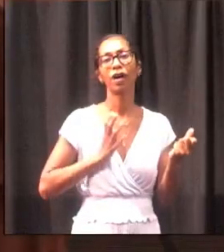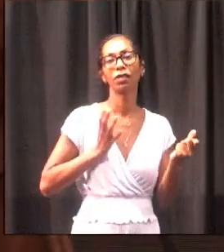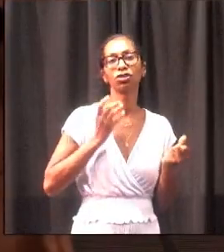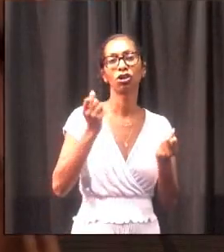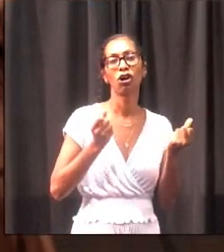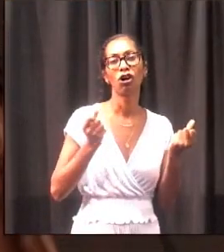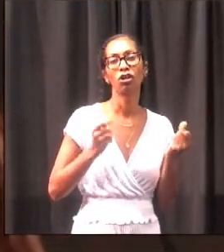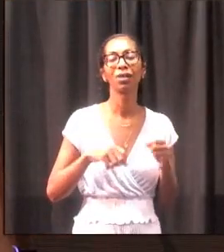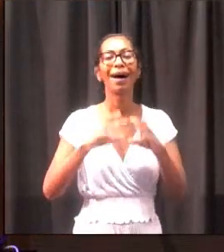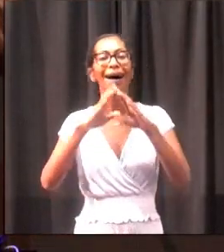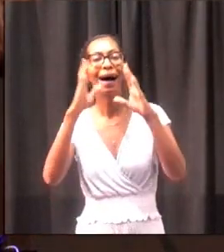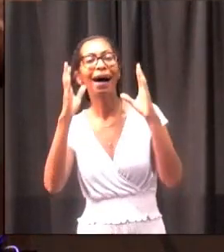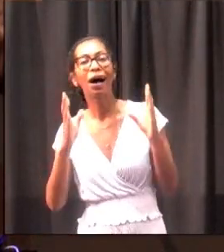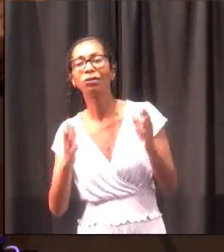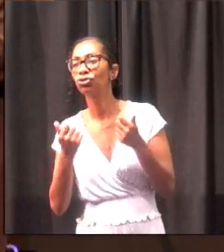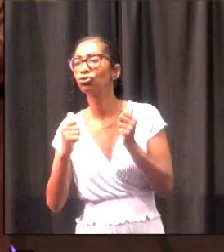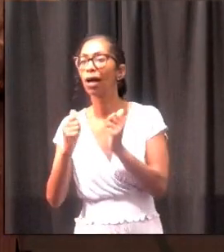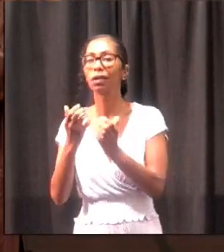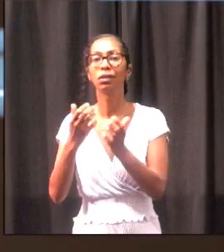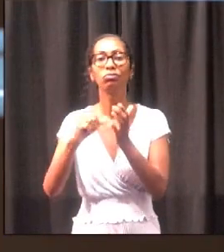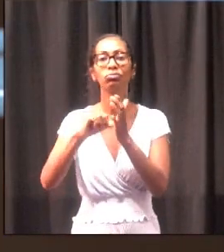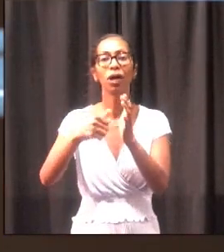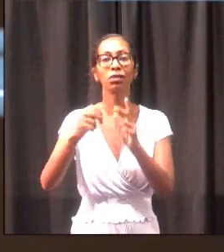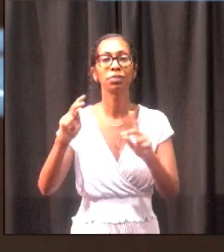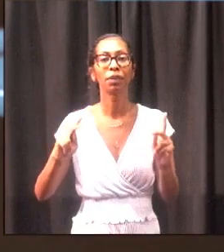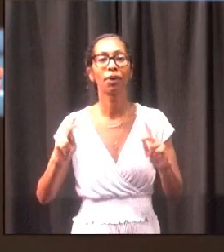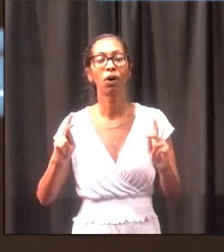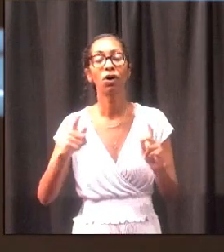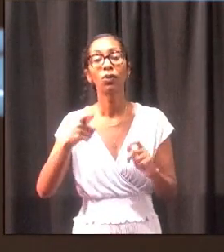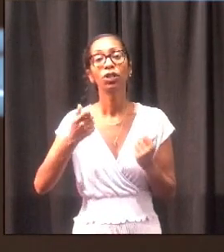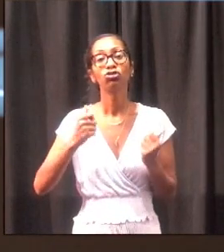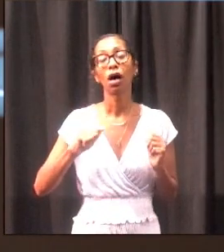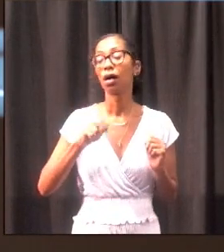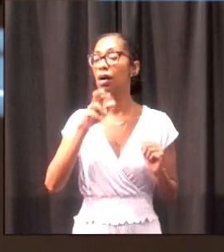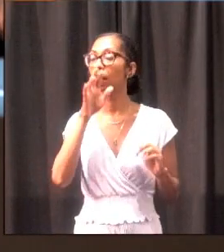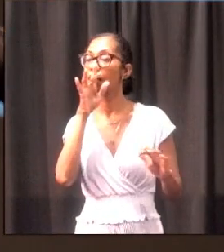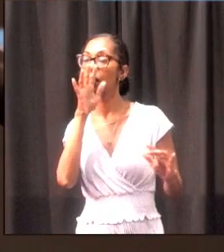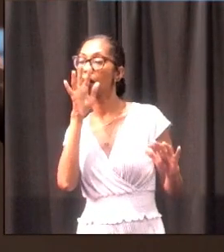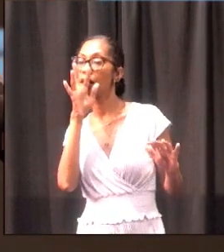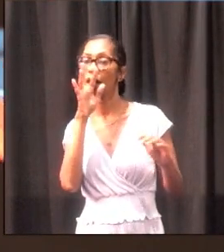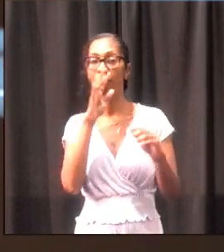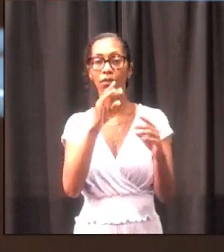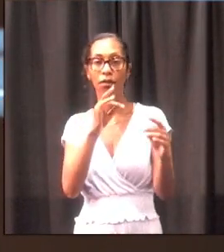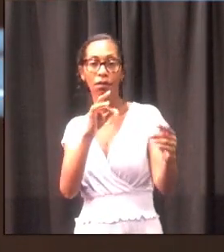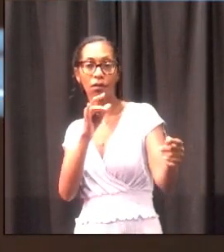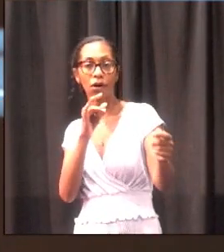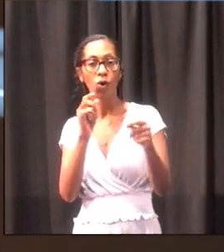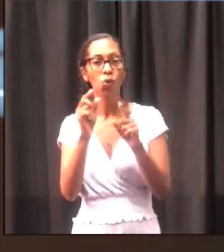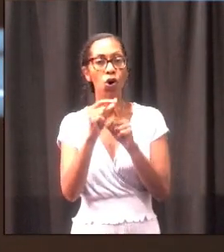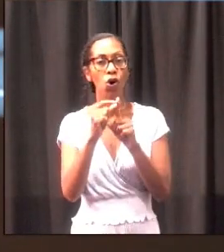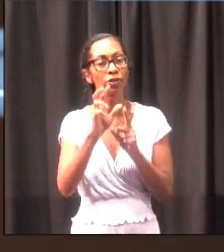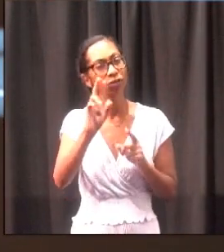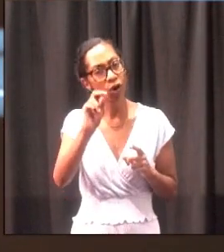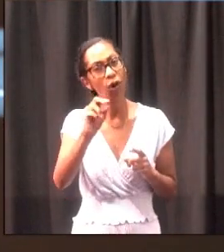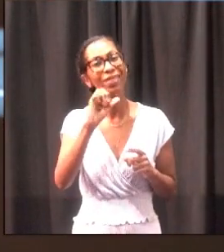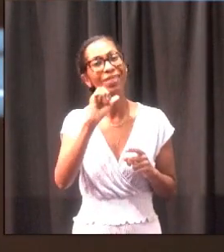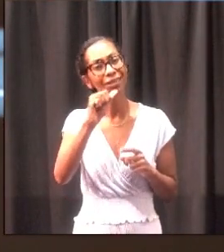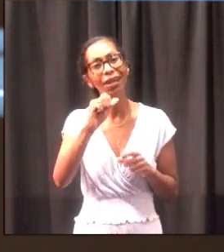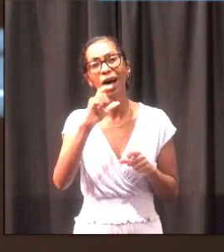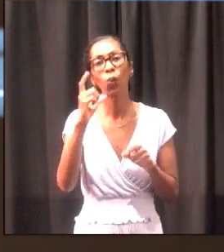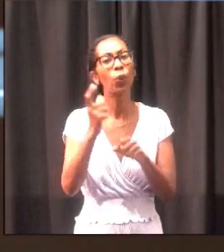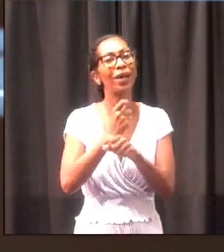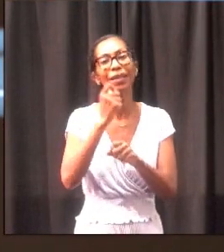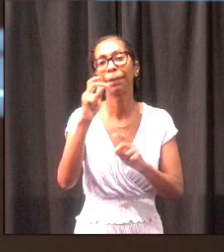people. We buy homes to try to impress people. We try to use words, try to impress people. Paul said, that's not winning